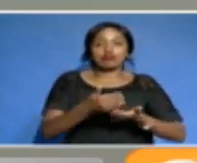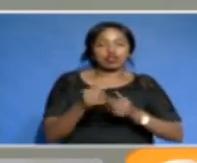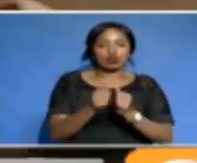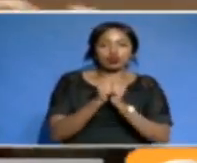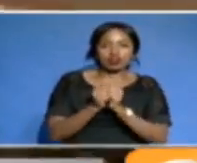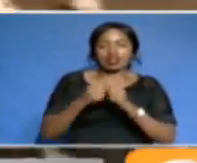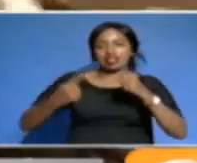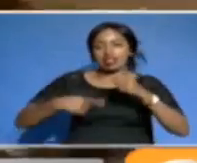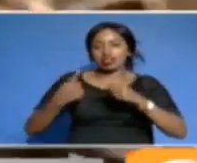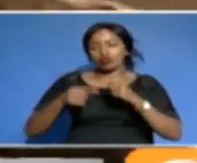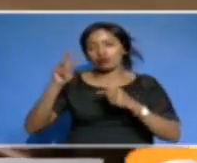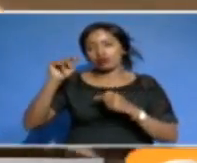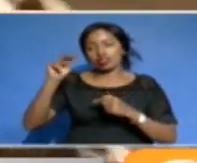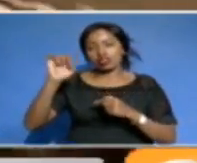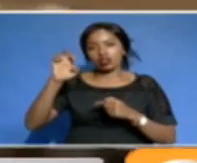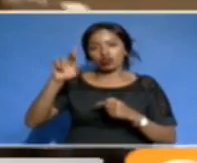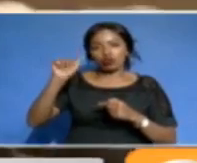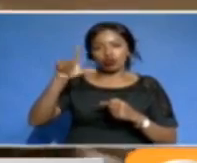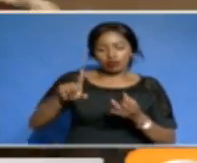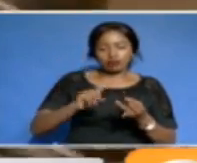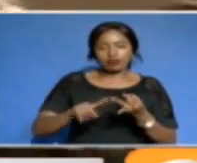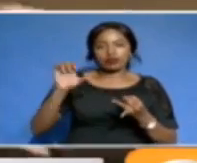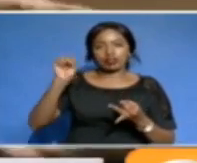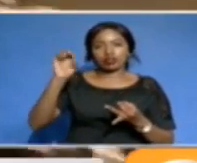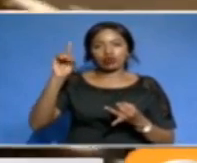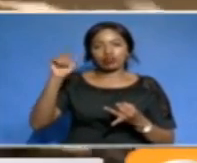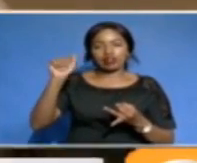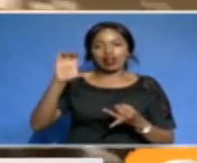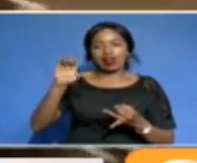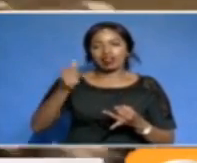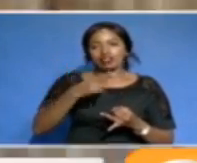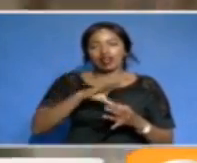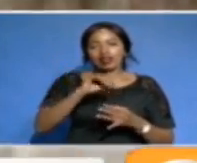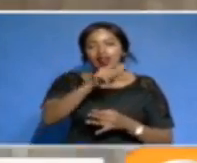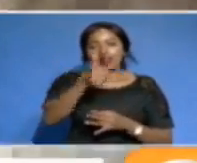fluspar, kaolin and other gemstones. Faisal Ahmed, Citizen TV.